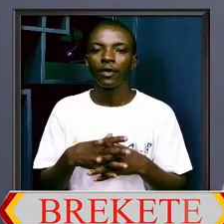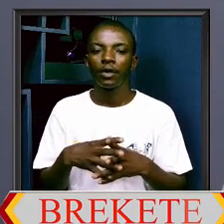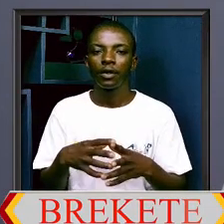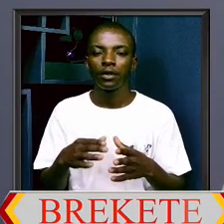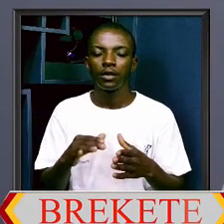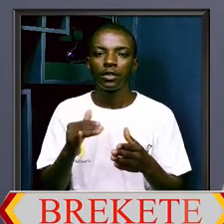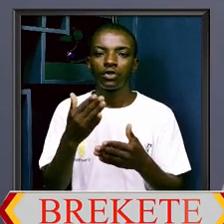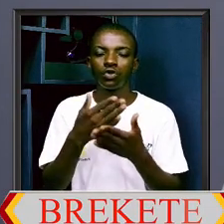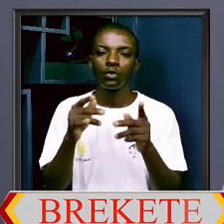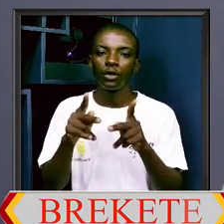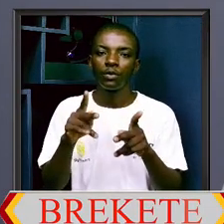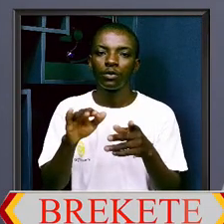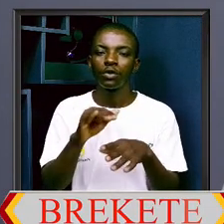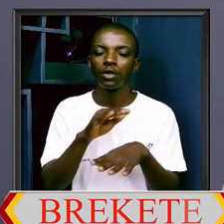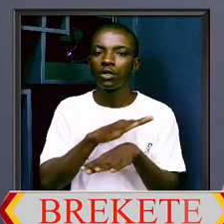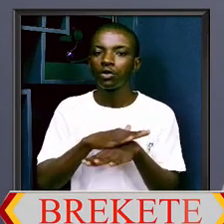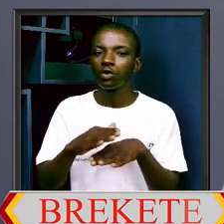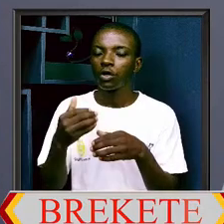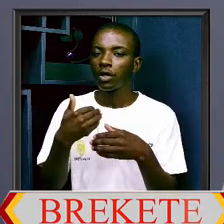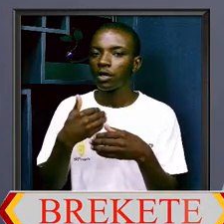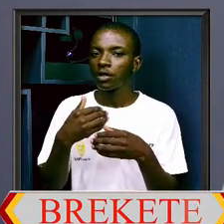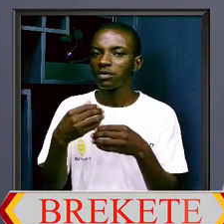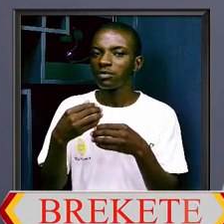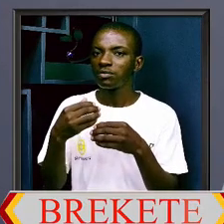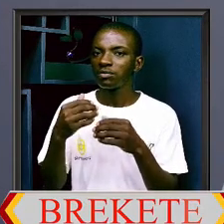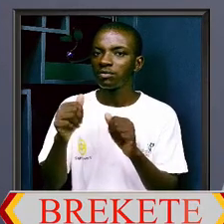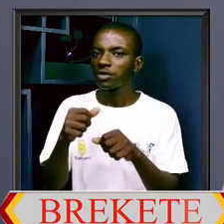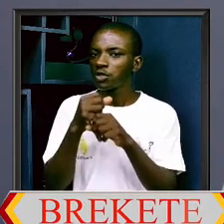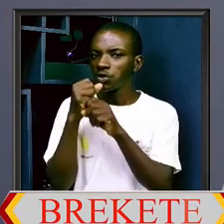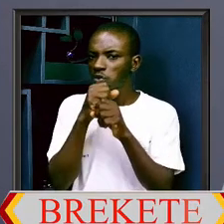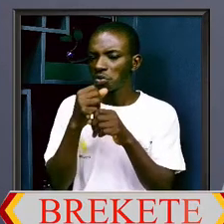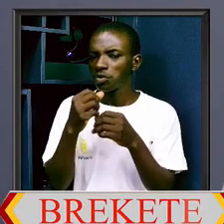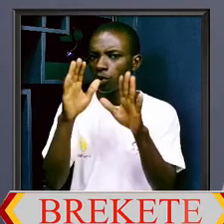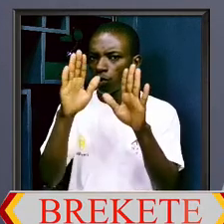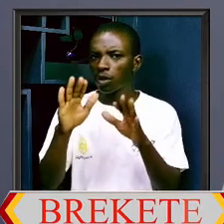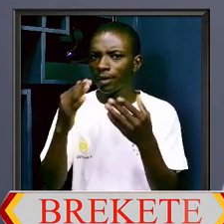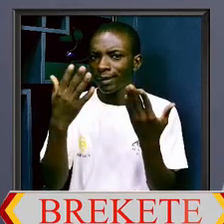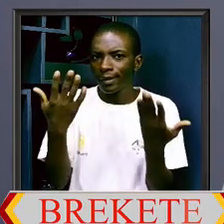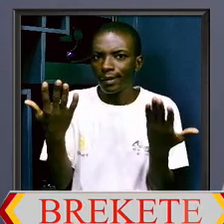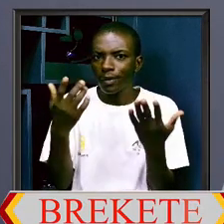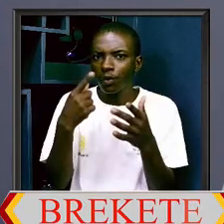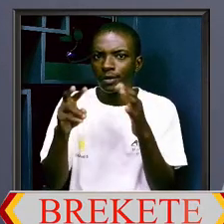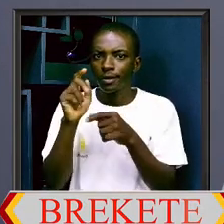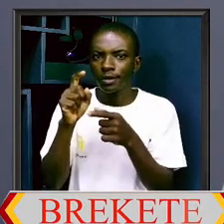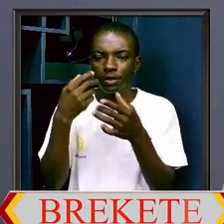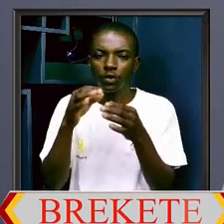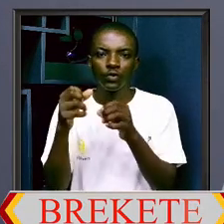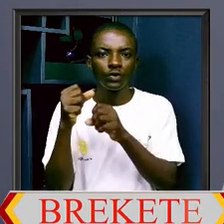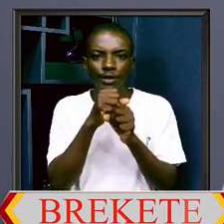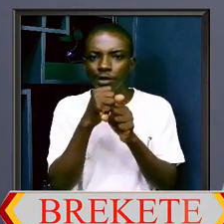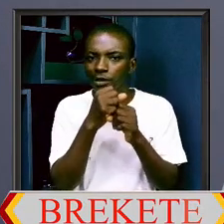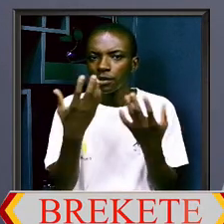where I give so some people know they chop sugar can go they wonder what is in it in sugar